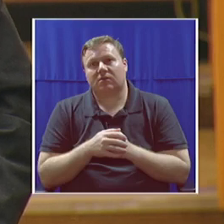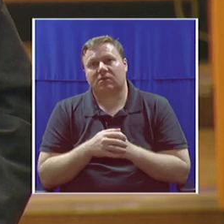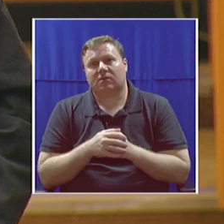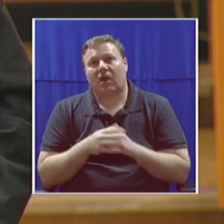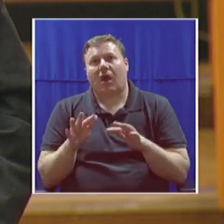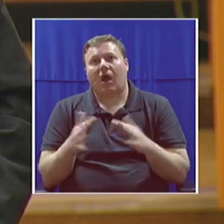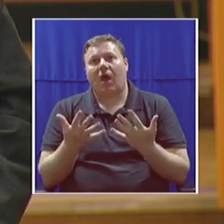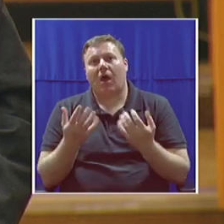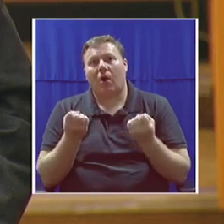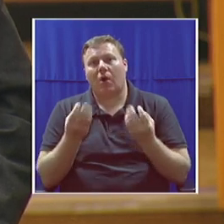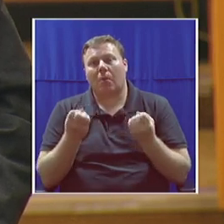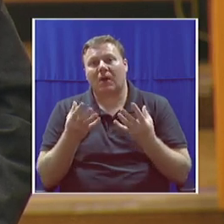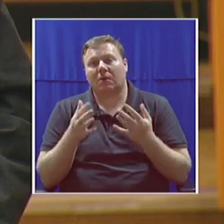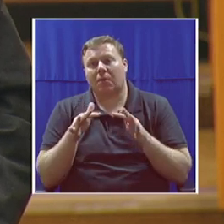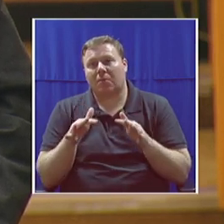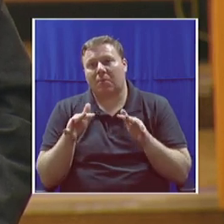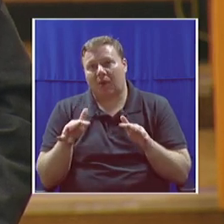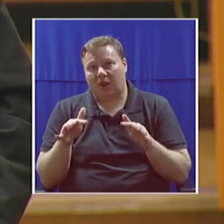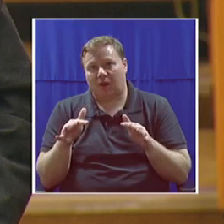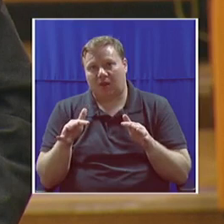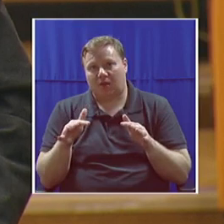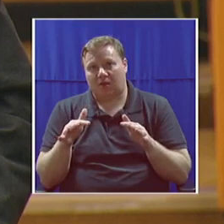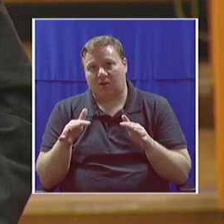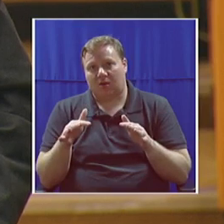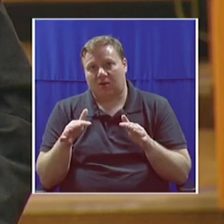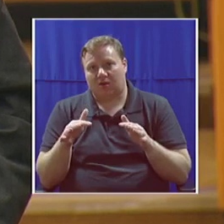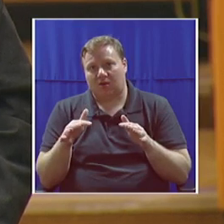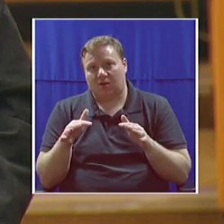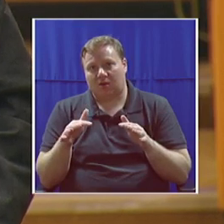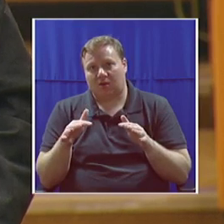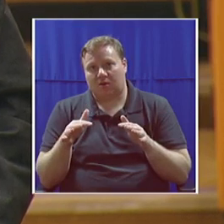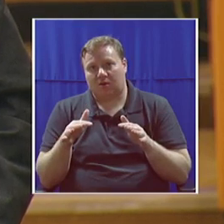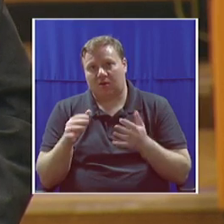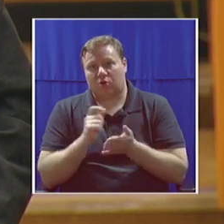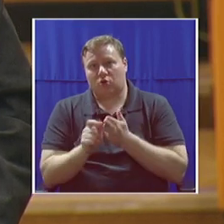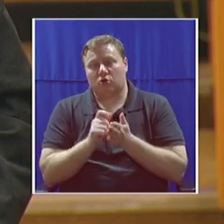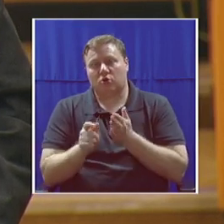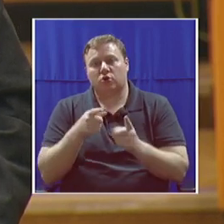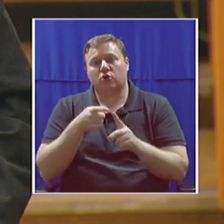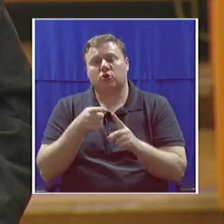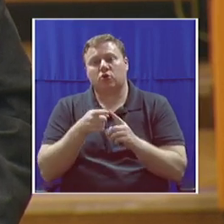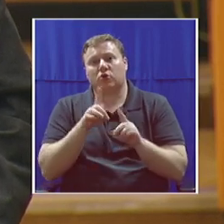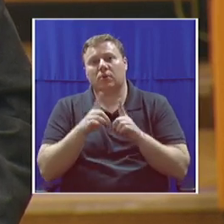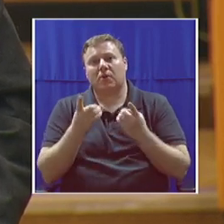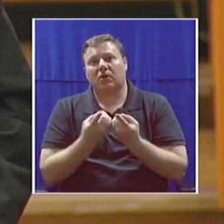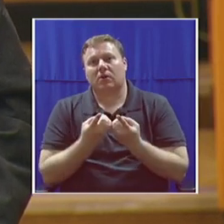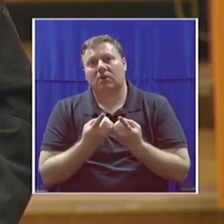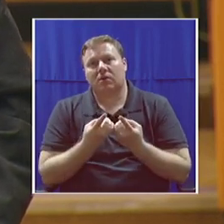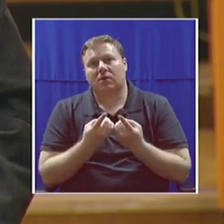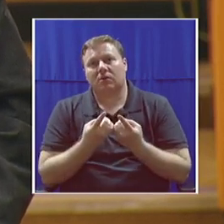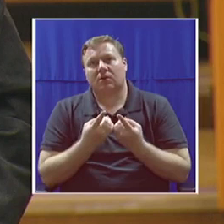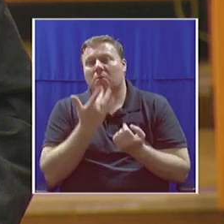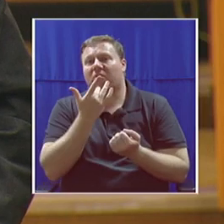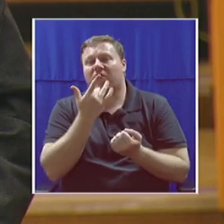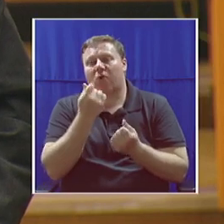any of those CPAs that might have written to the department demanding that they rather given